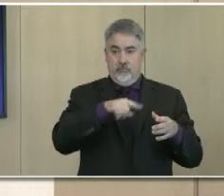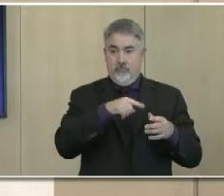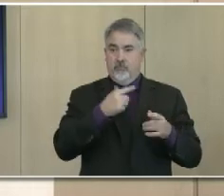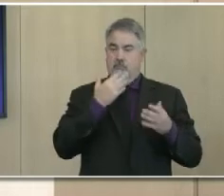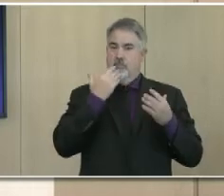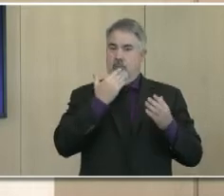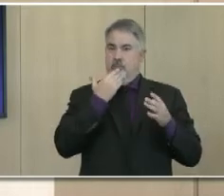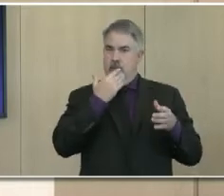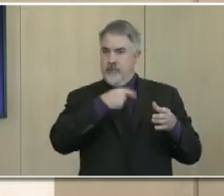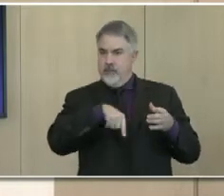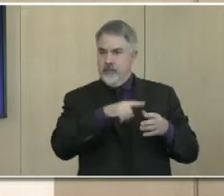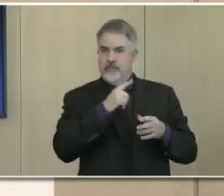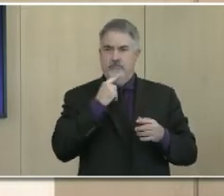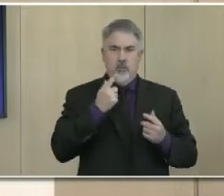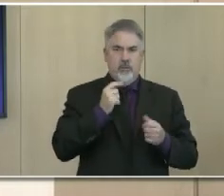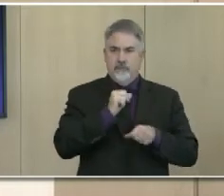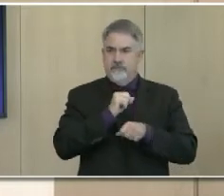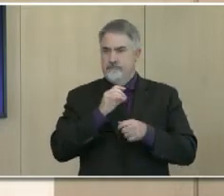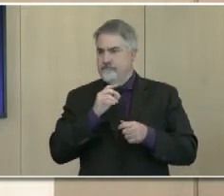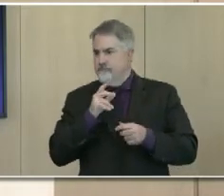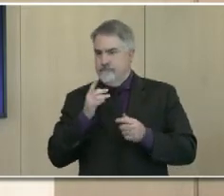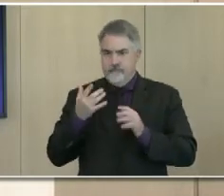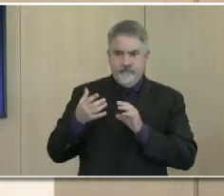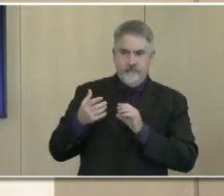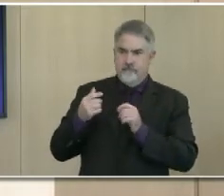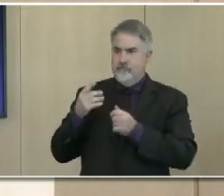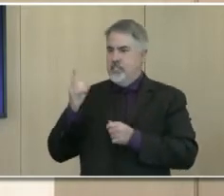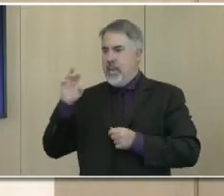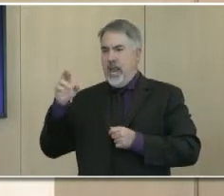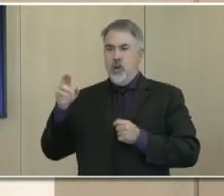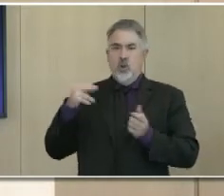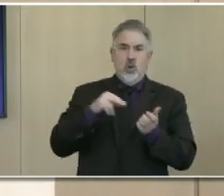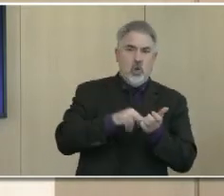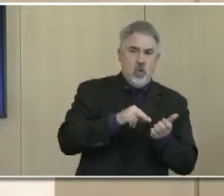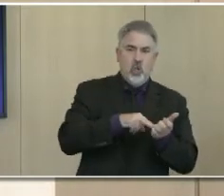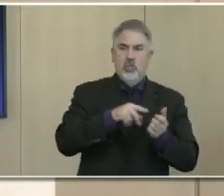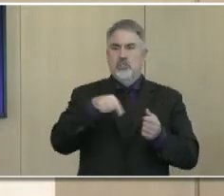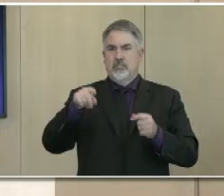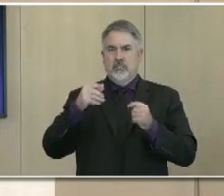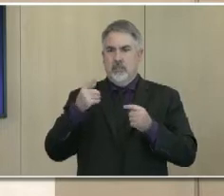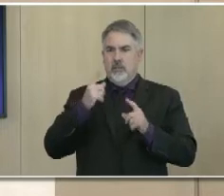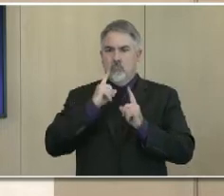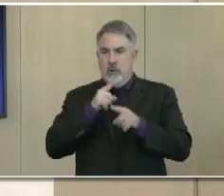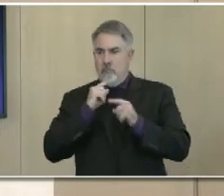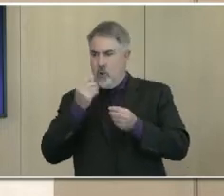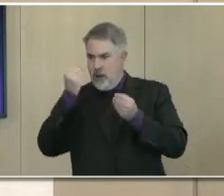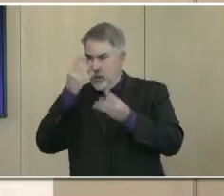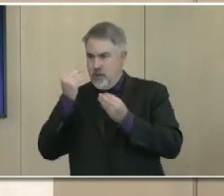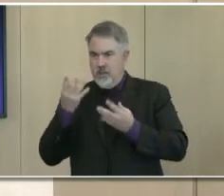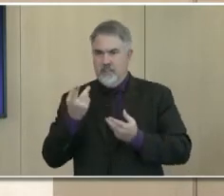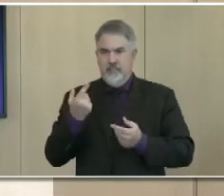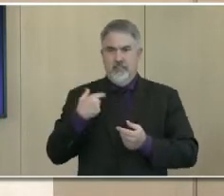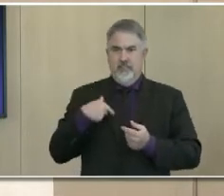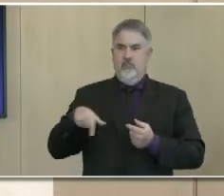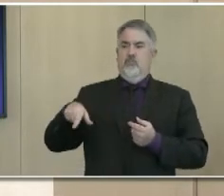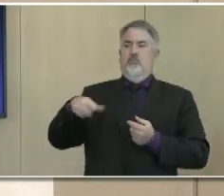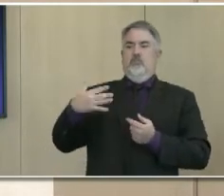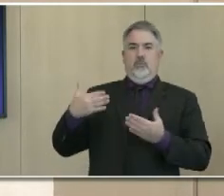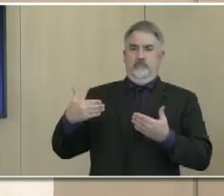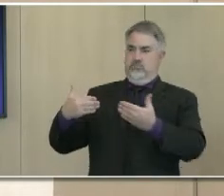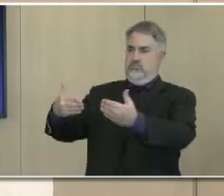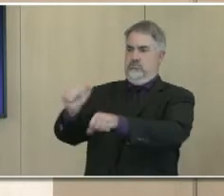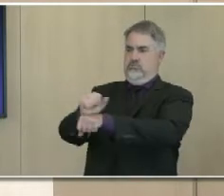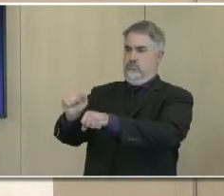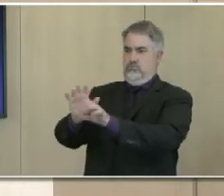to thank our heroes, doctors, nurses, all the first responders, everyone being out there on the front lines. You're doing an amazing job. As you